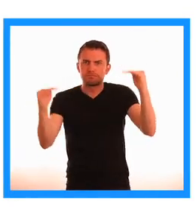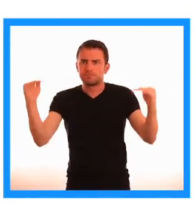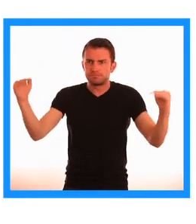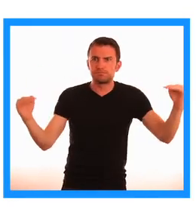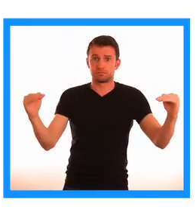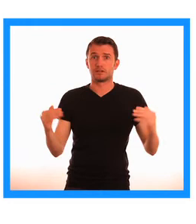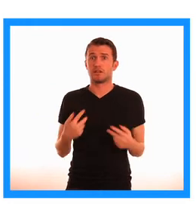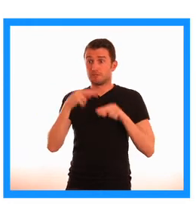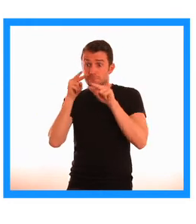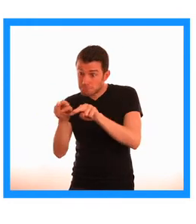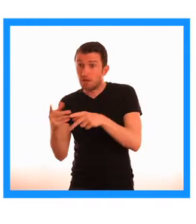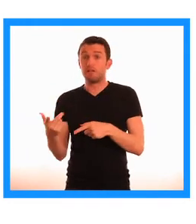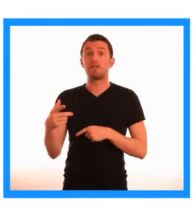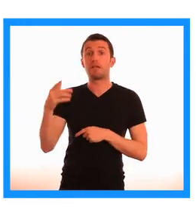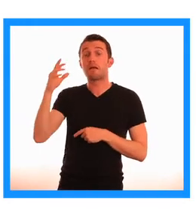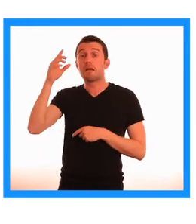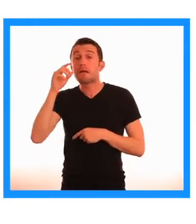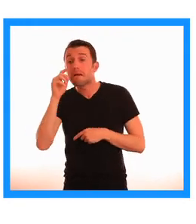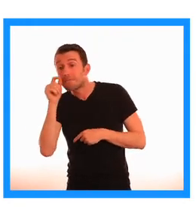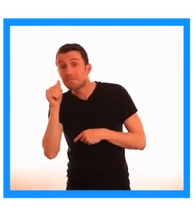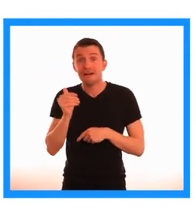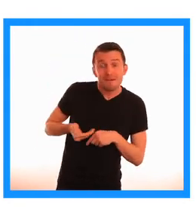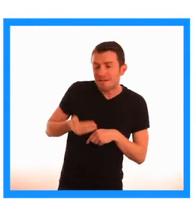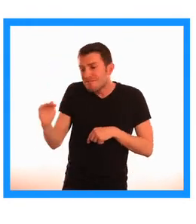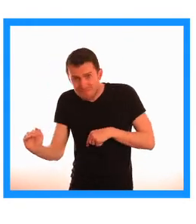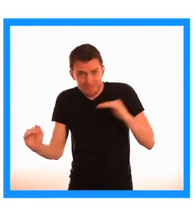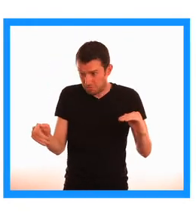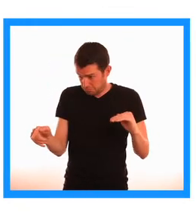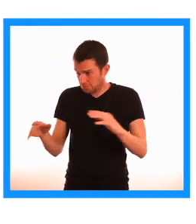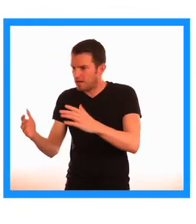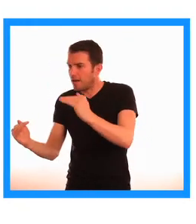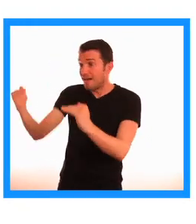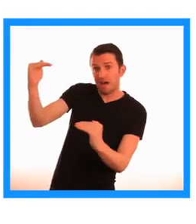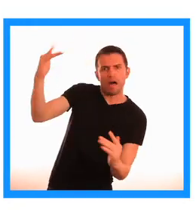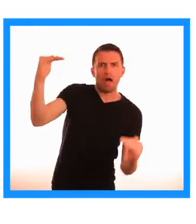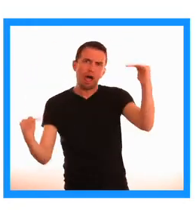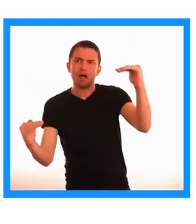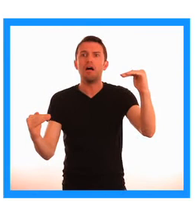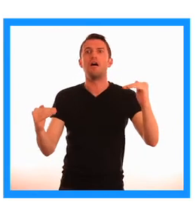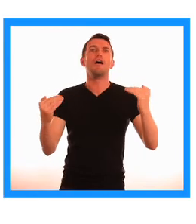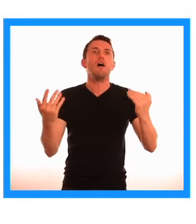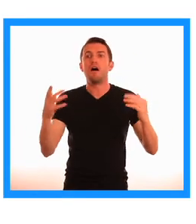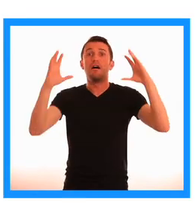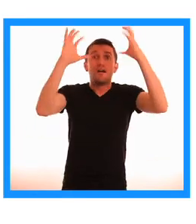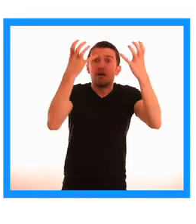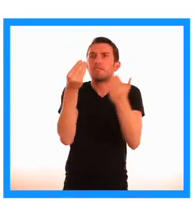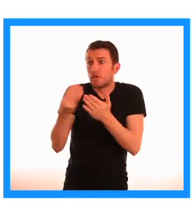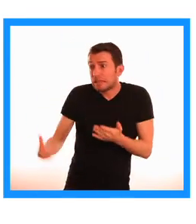map whether income, gender, or minority status affects access to education or immunization for children with disabilities.